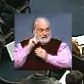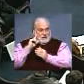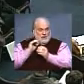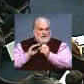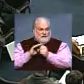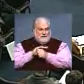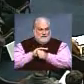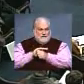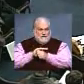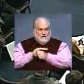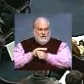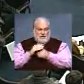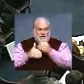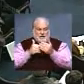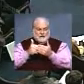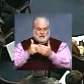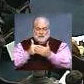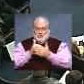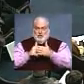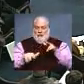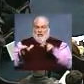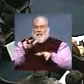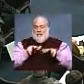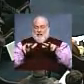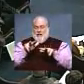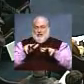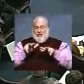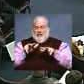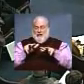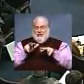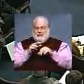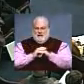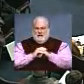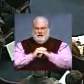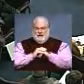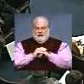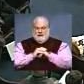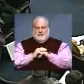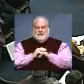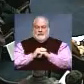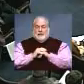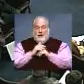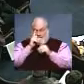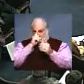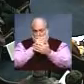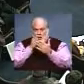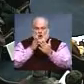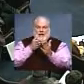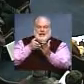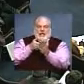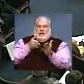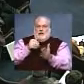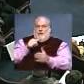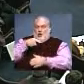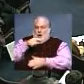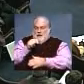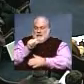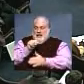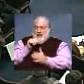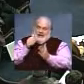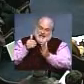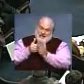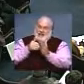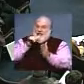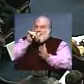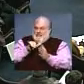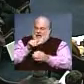how the city, Well- this is all new to us, so excuse us for our for those lack of of you who experience. are against apartments or against this apartment